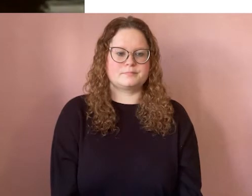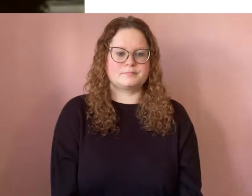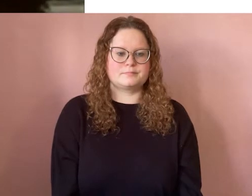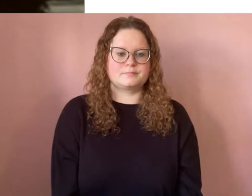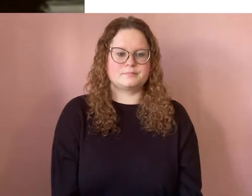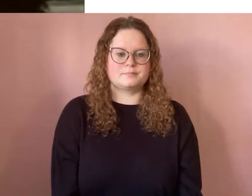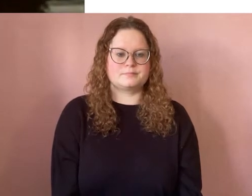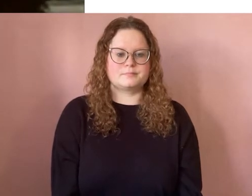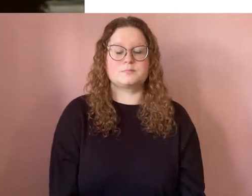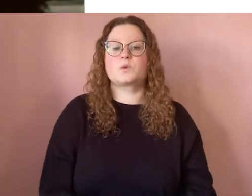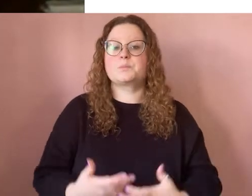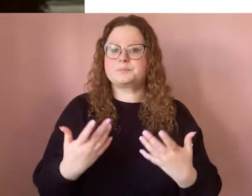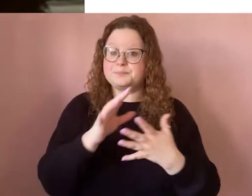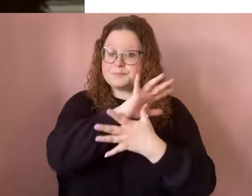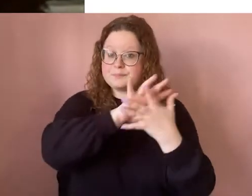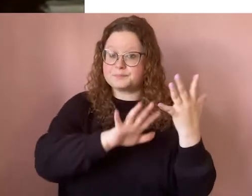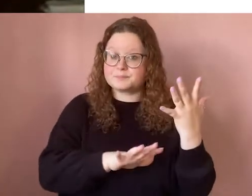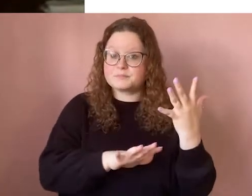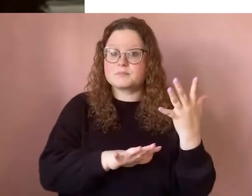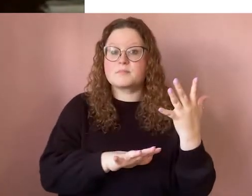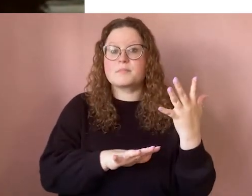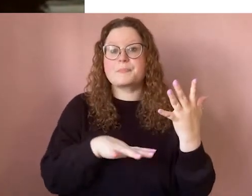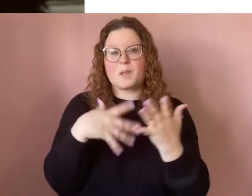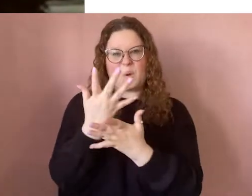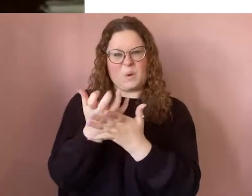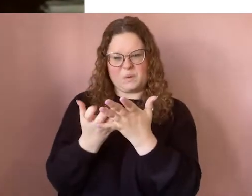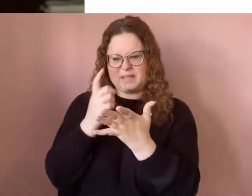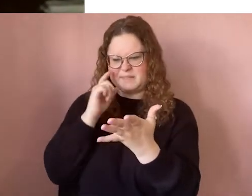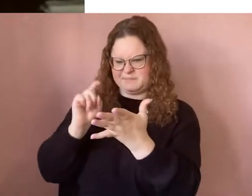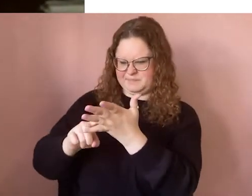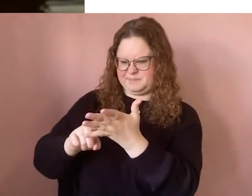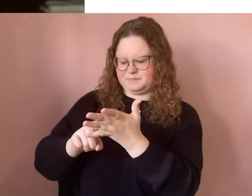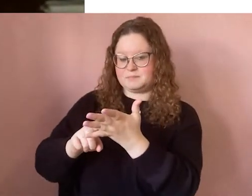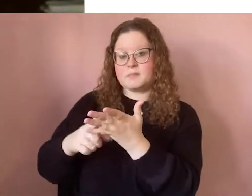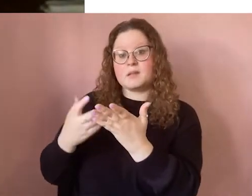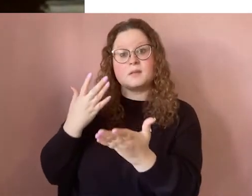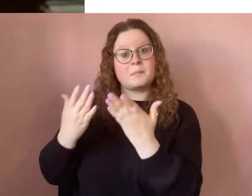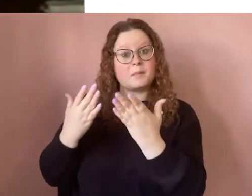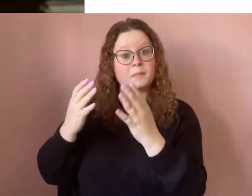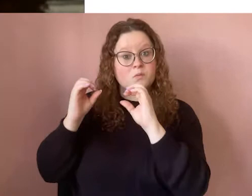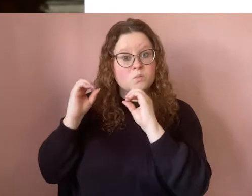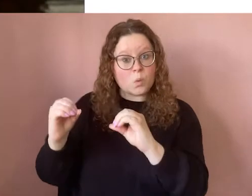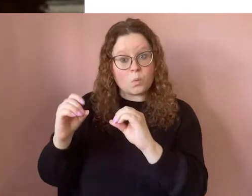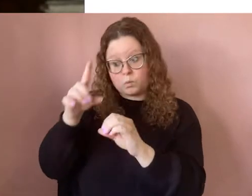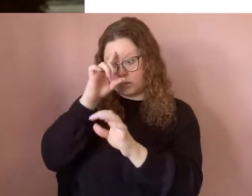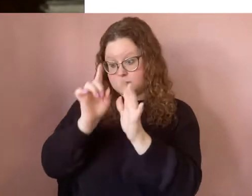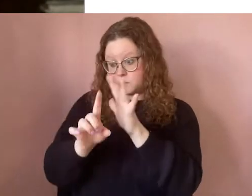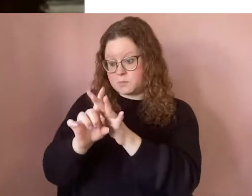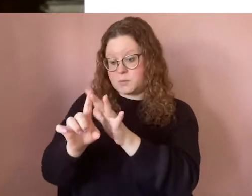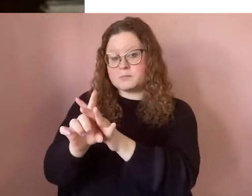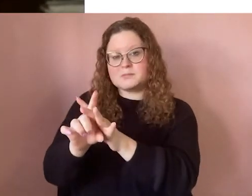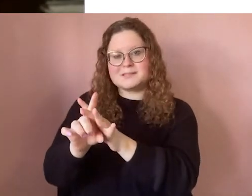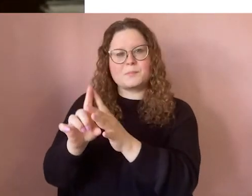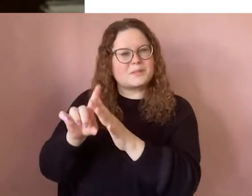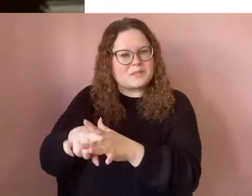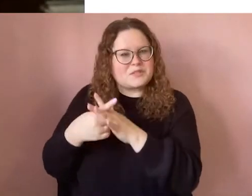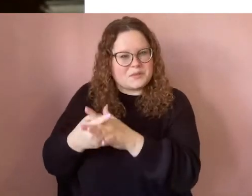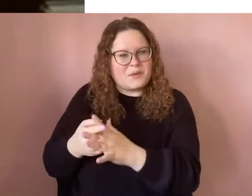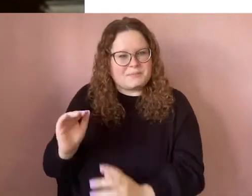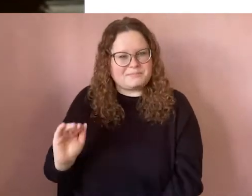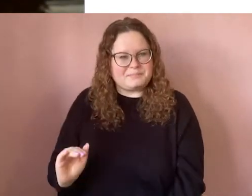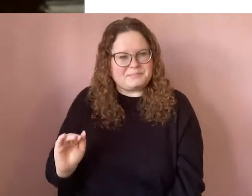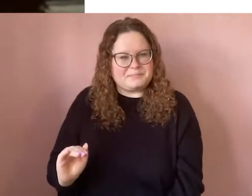These are conditions that begin in childhood. They may not materialize symptomatically till later in life, but that's where they start. Second,